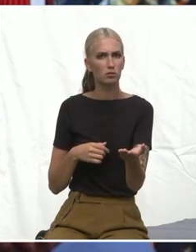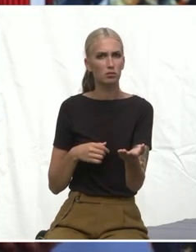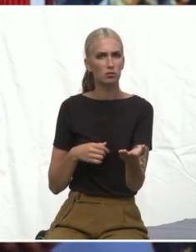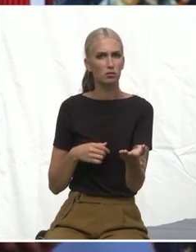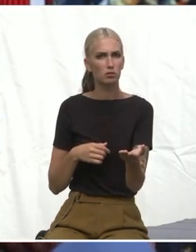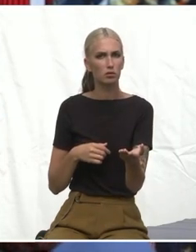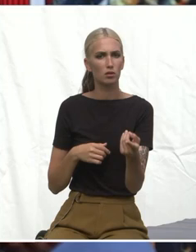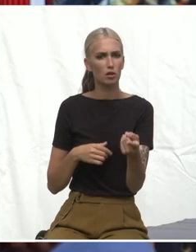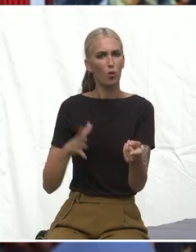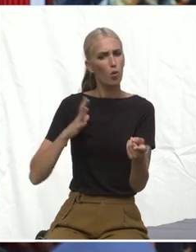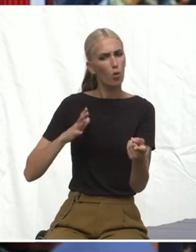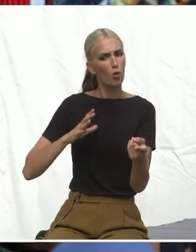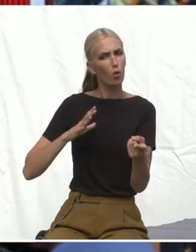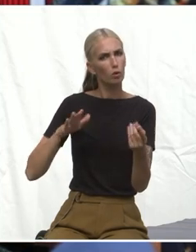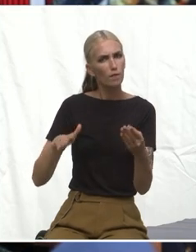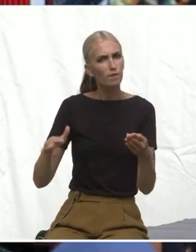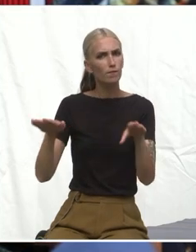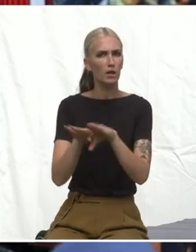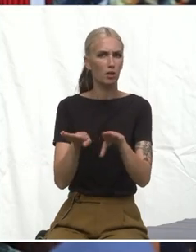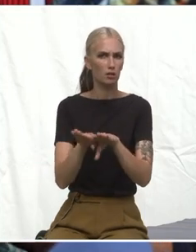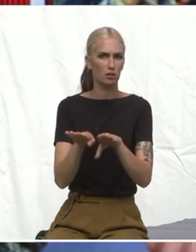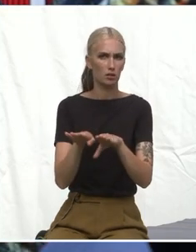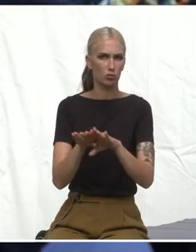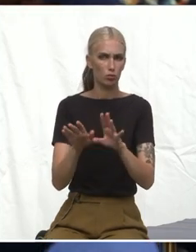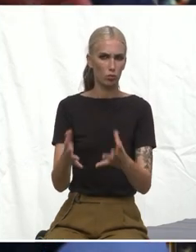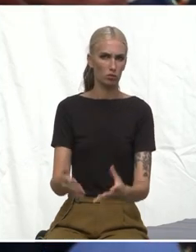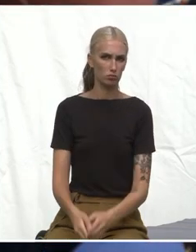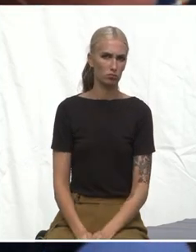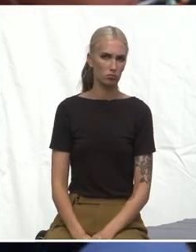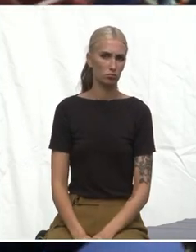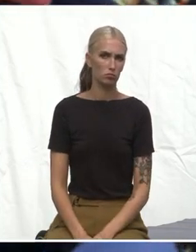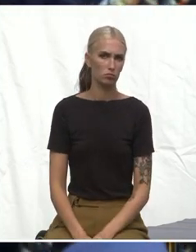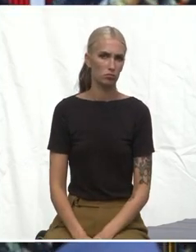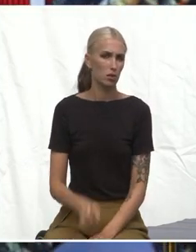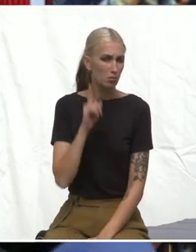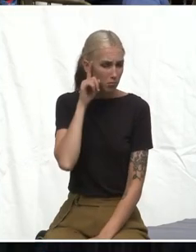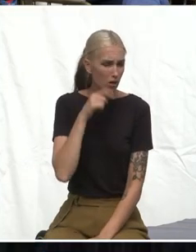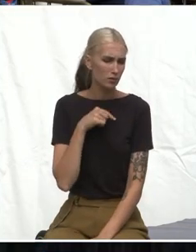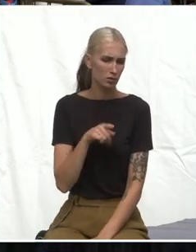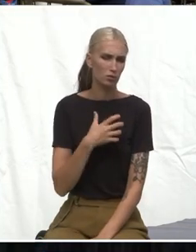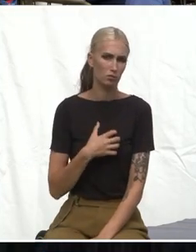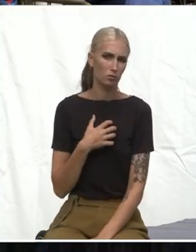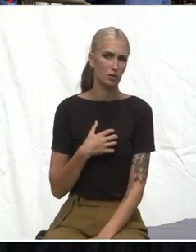expect the same things from as we do from girls. I think that's important.